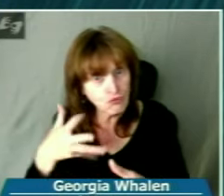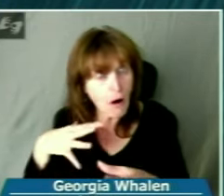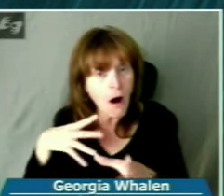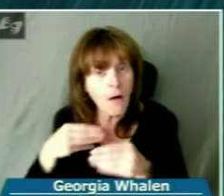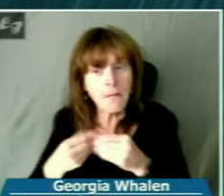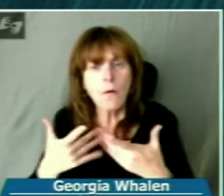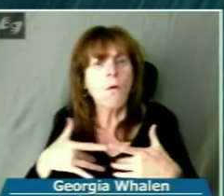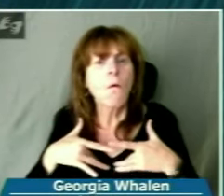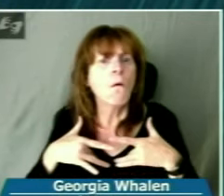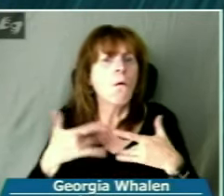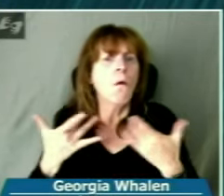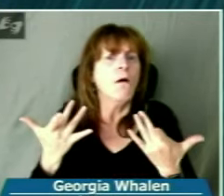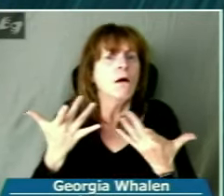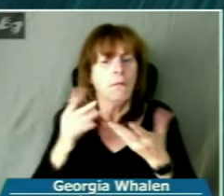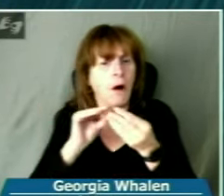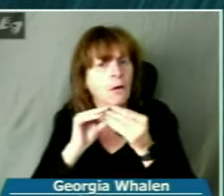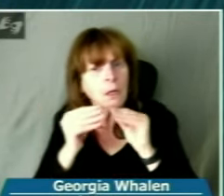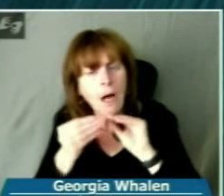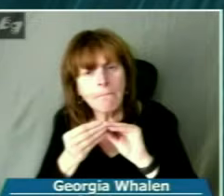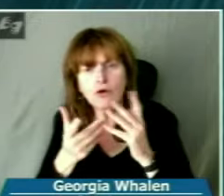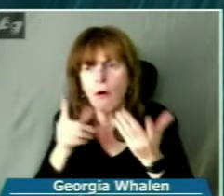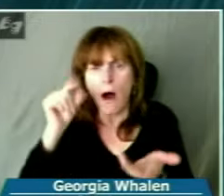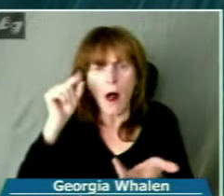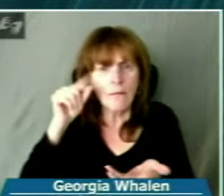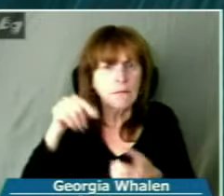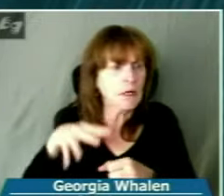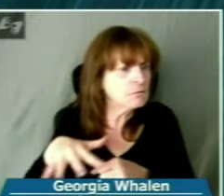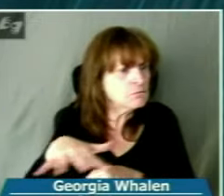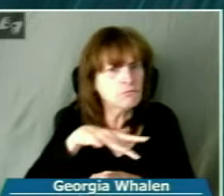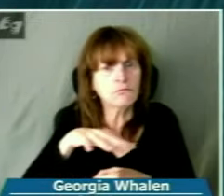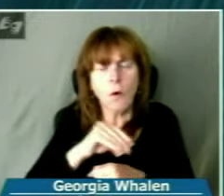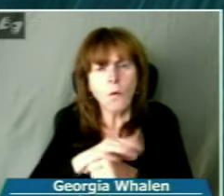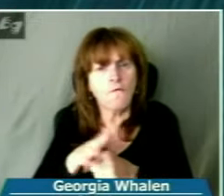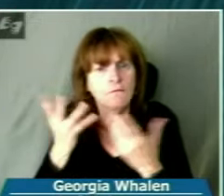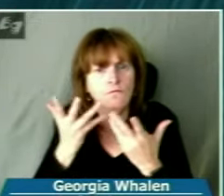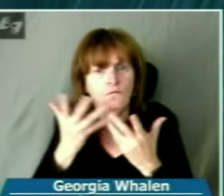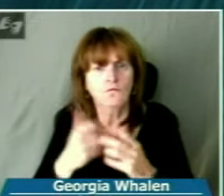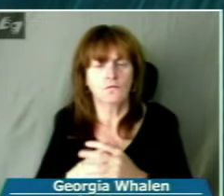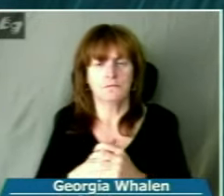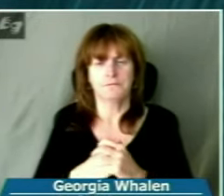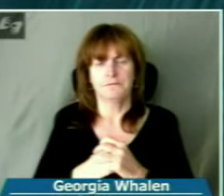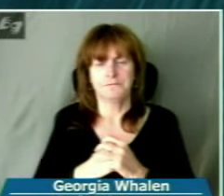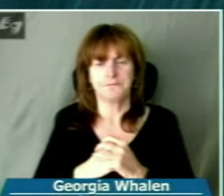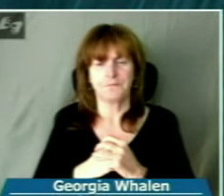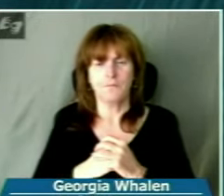the status of COVID-19 and how it relates here to Hamilton.